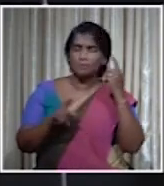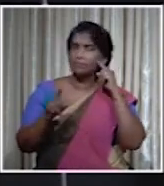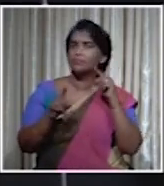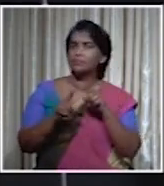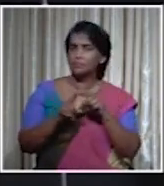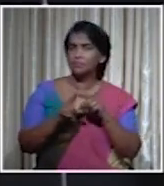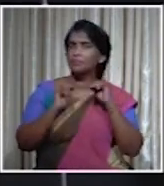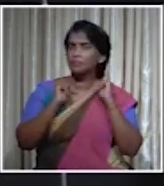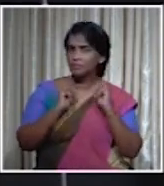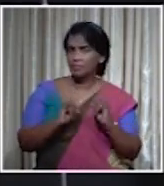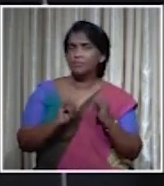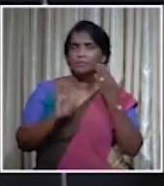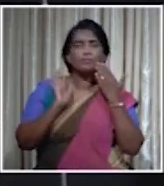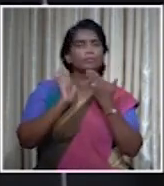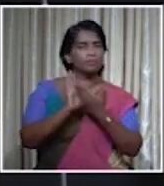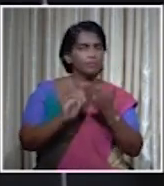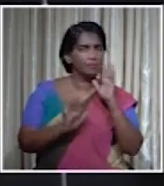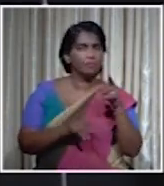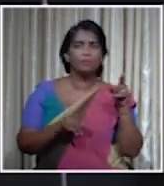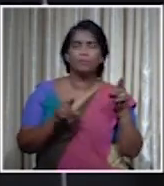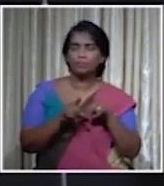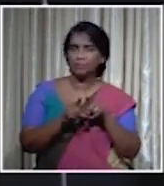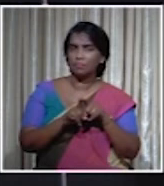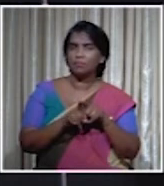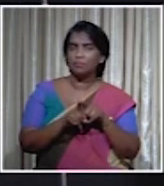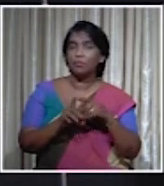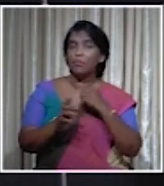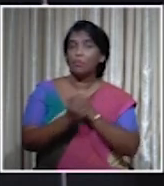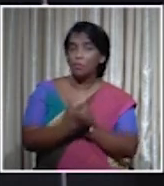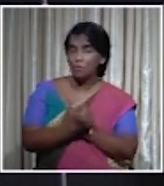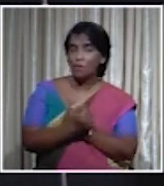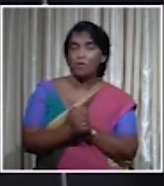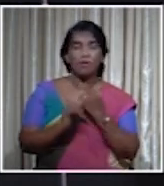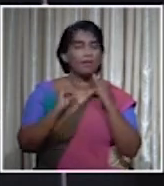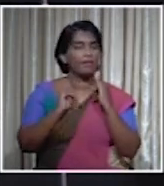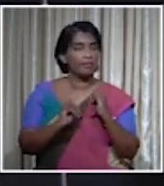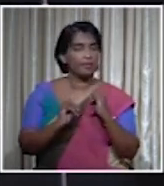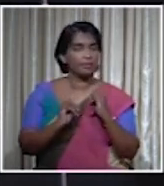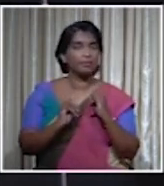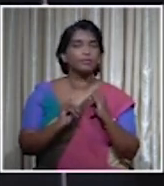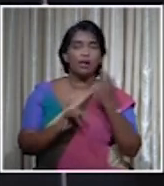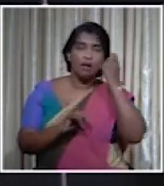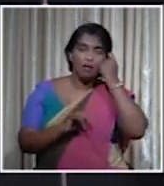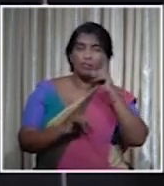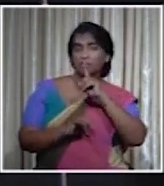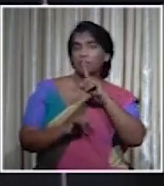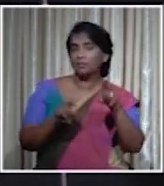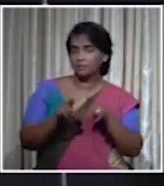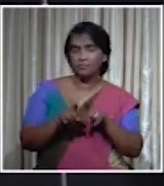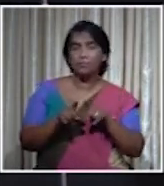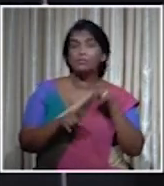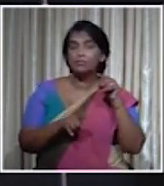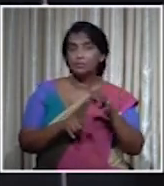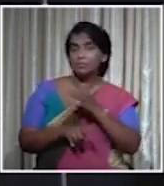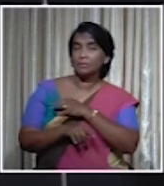false representation to the police in order to say that he had engaged in hate speech. Now, this is how